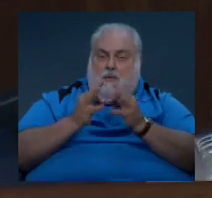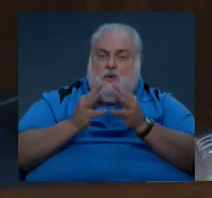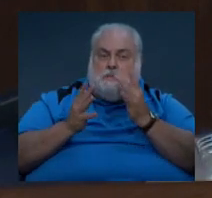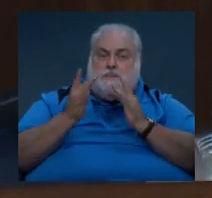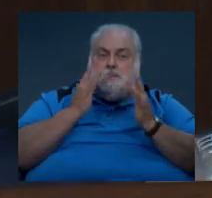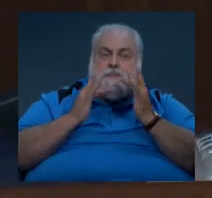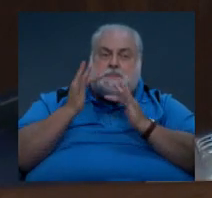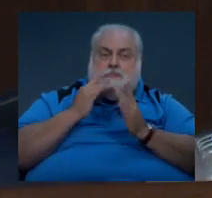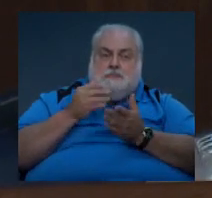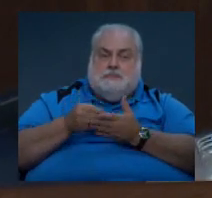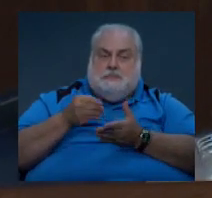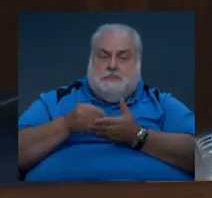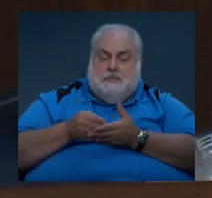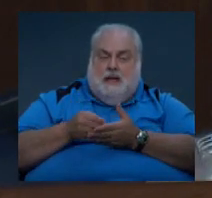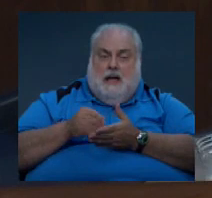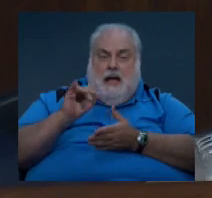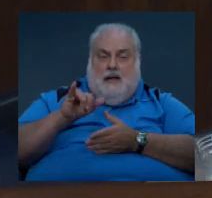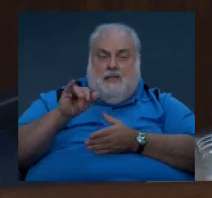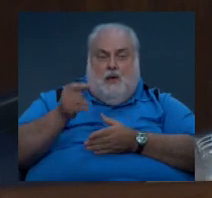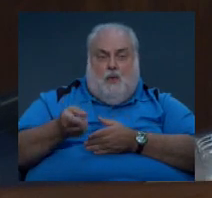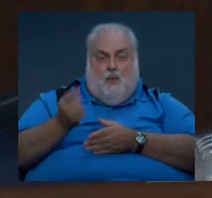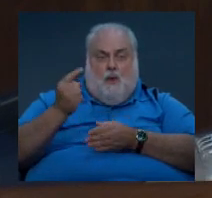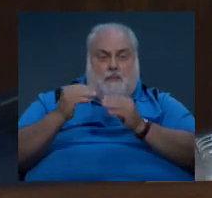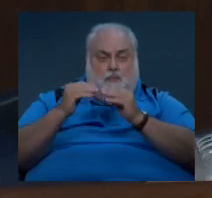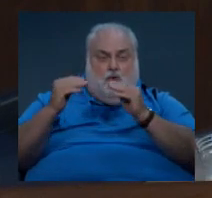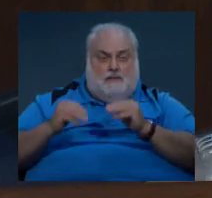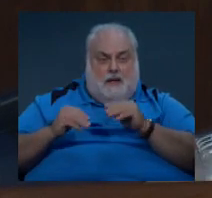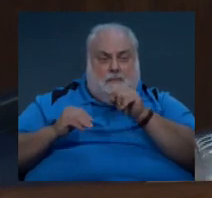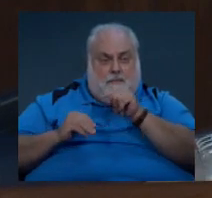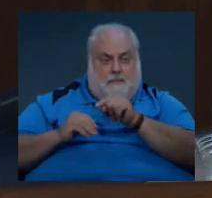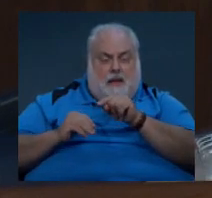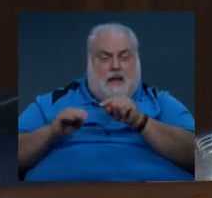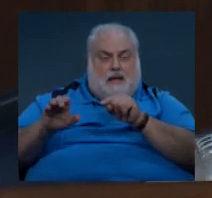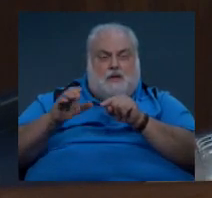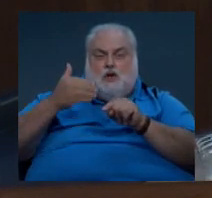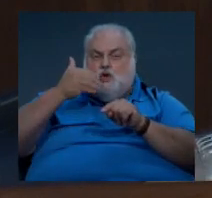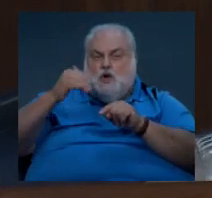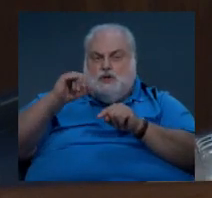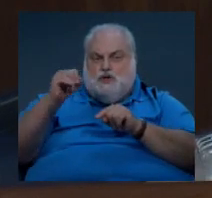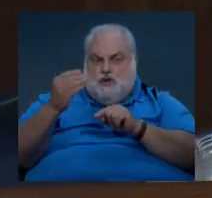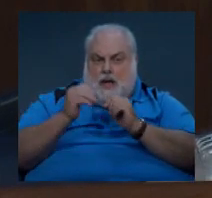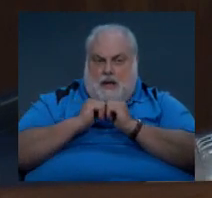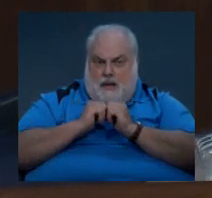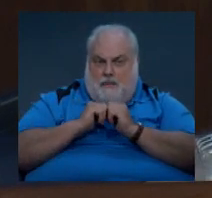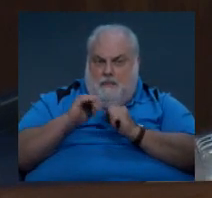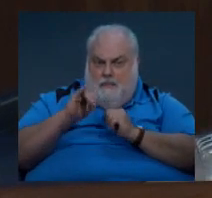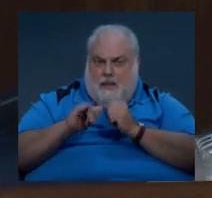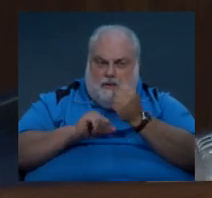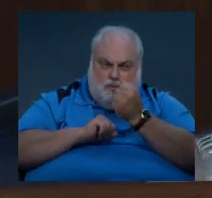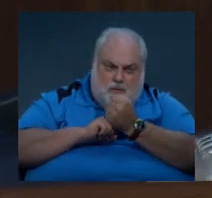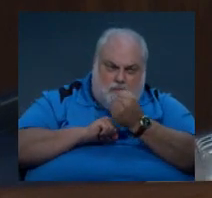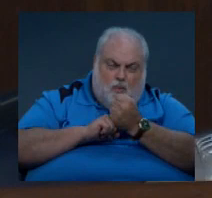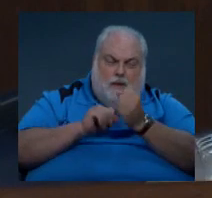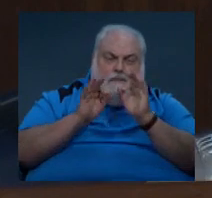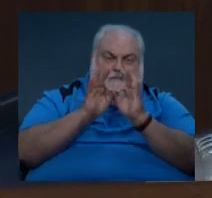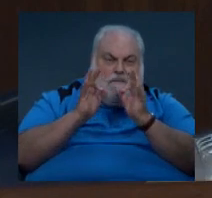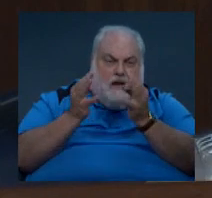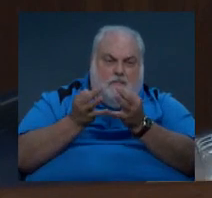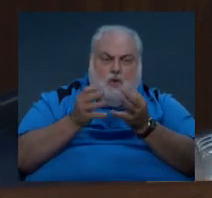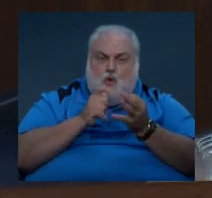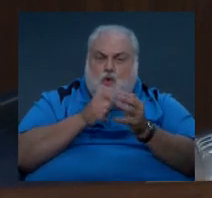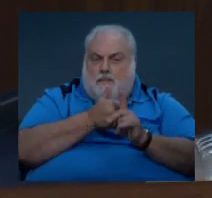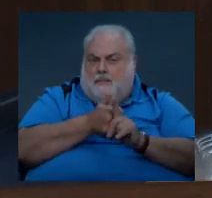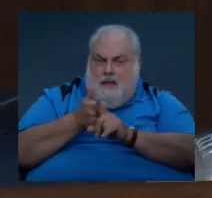families, and that is one museum that does such a great job with that, and supporting families that are